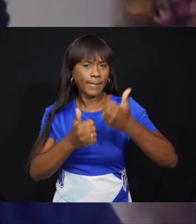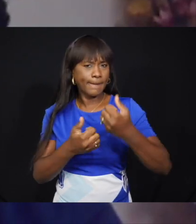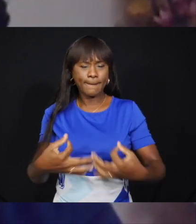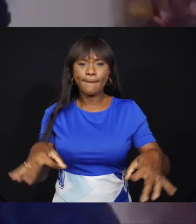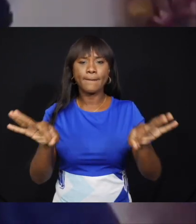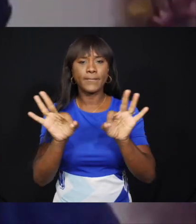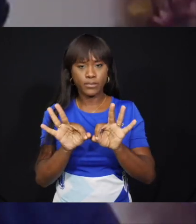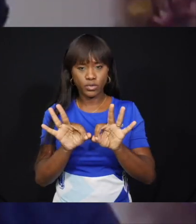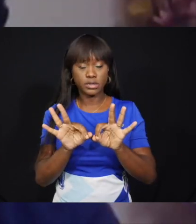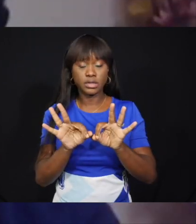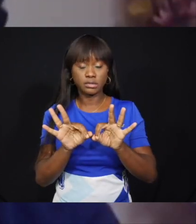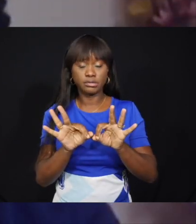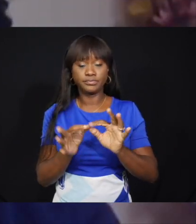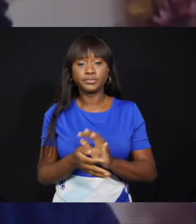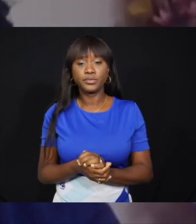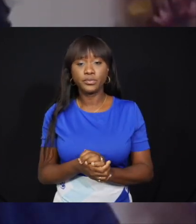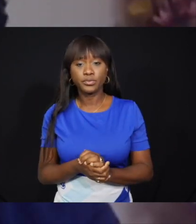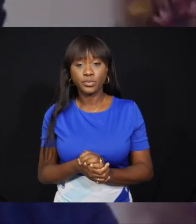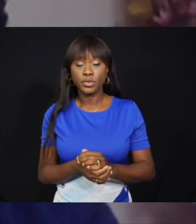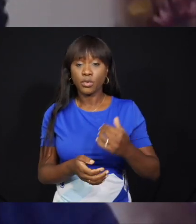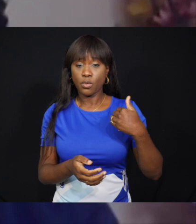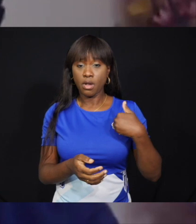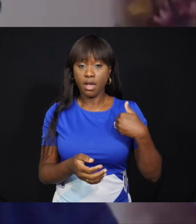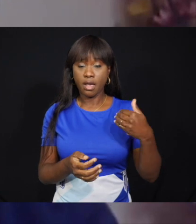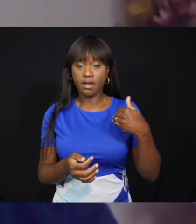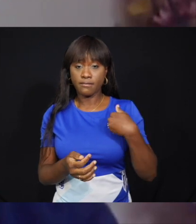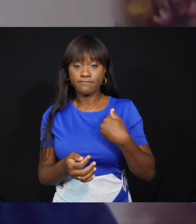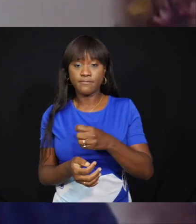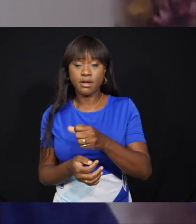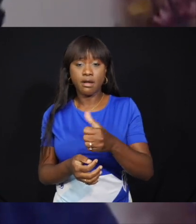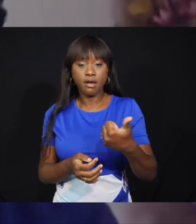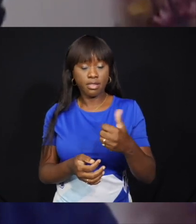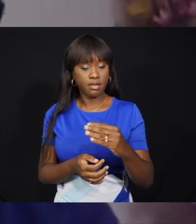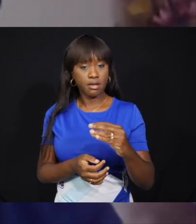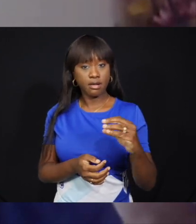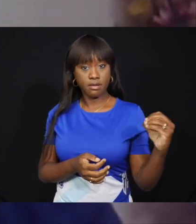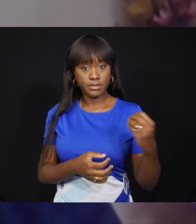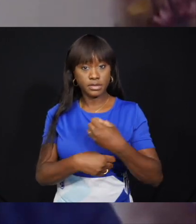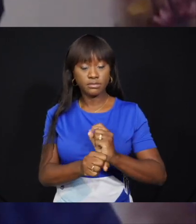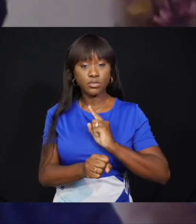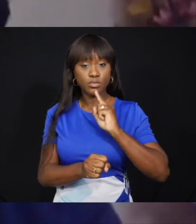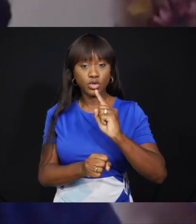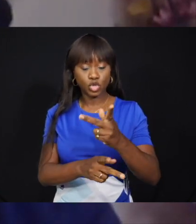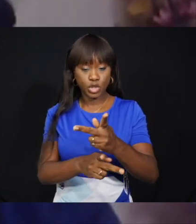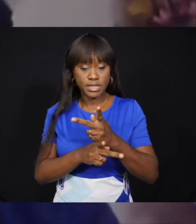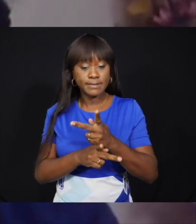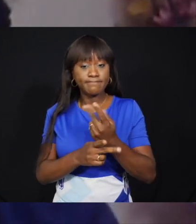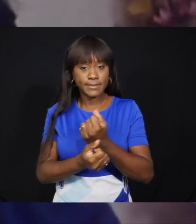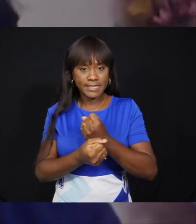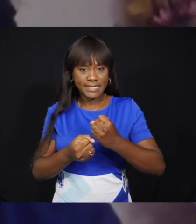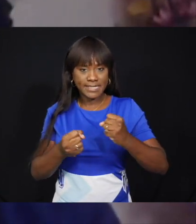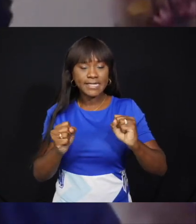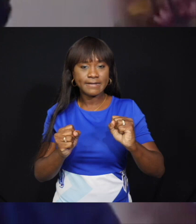your safety is always of prime importance to us. And we have